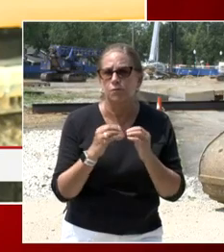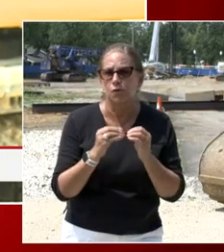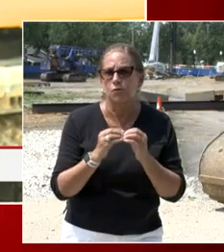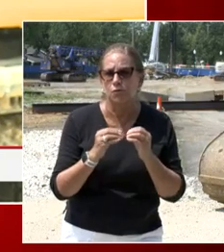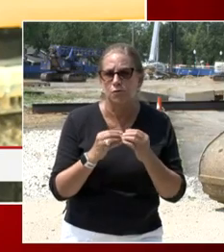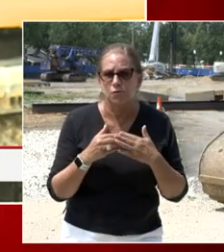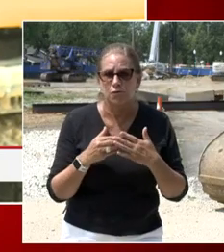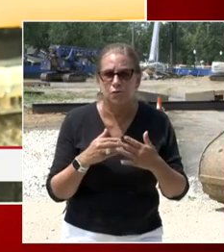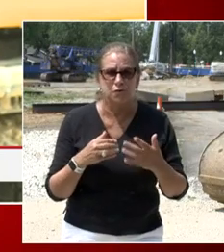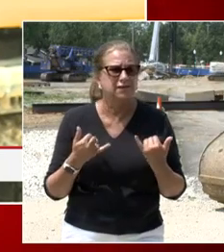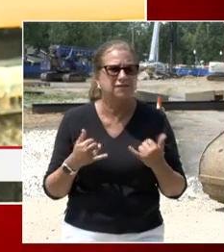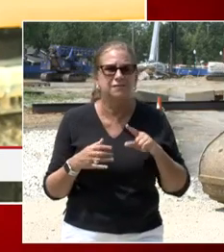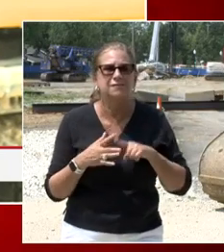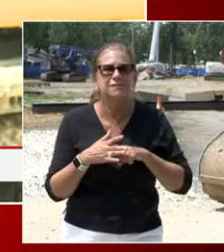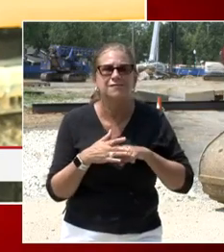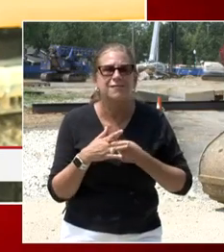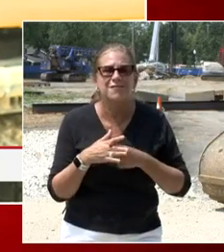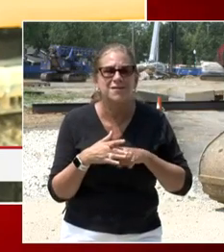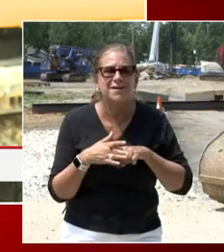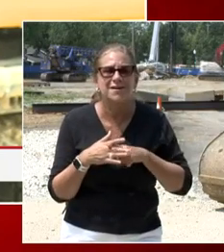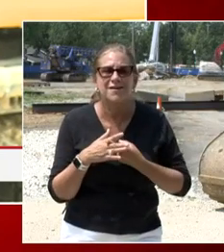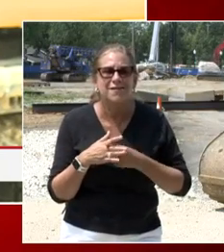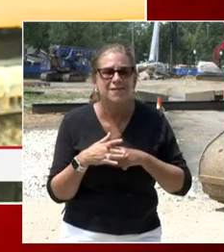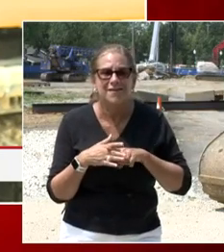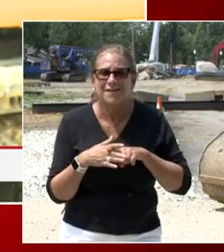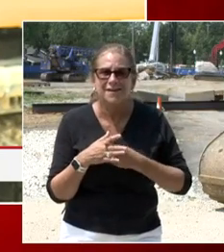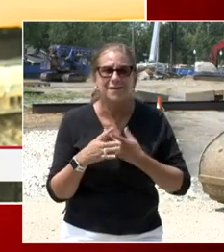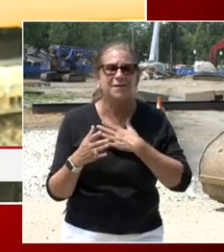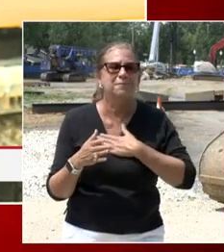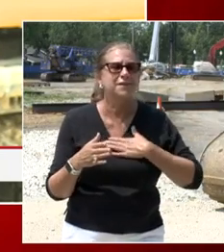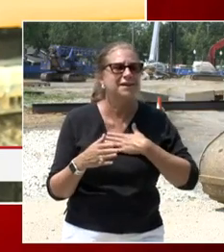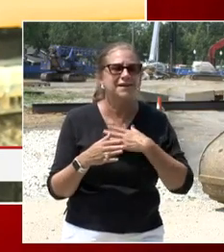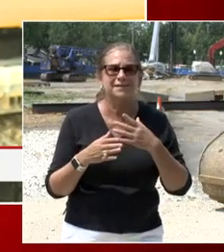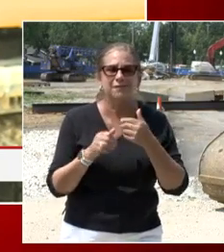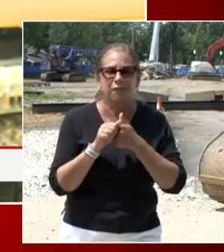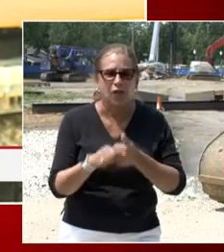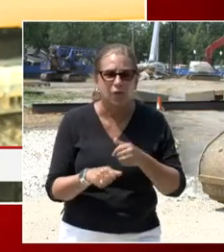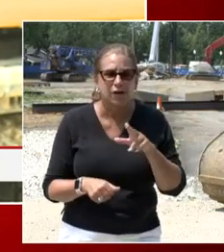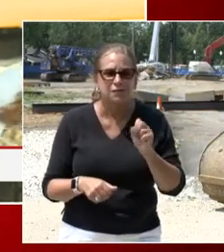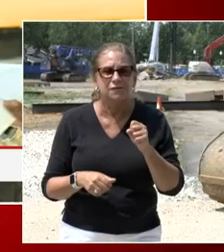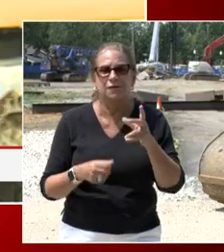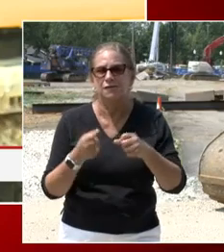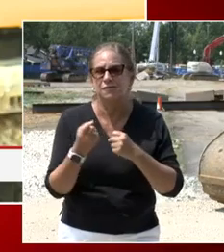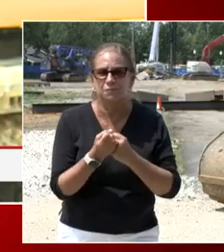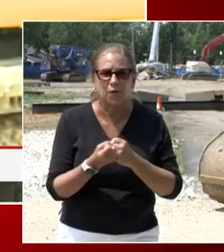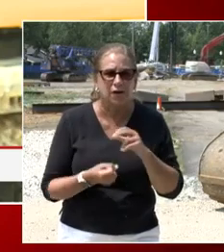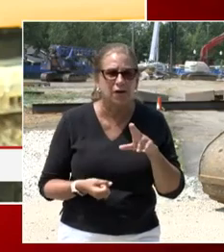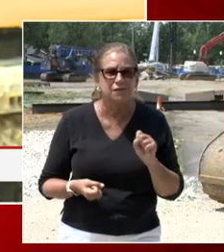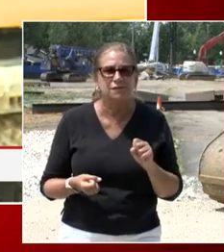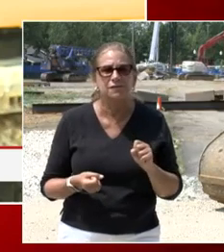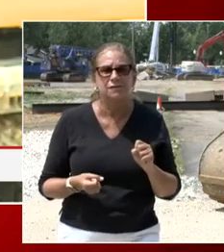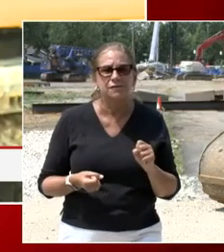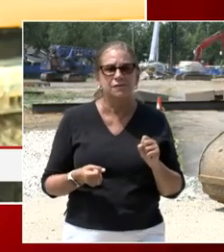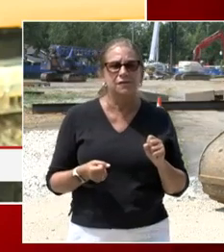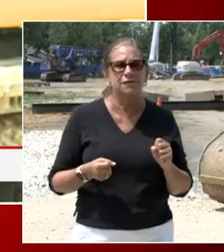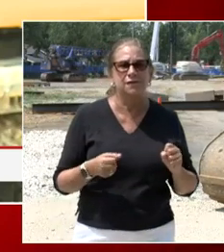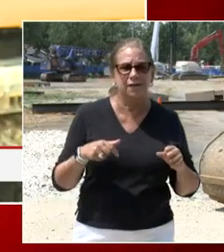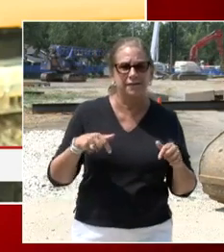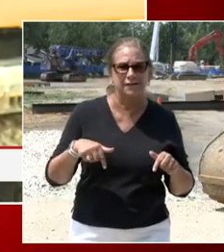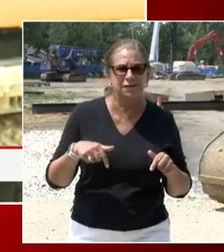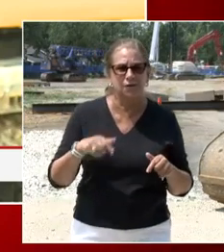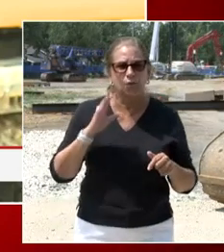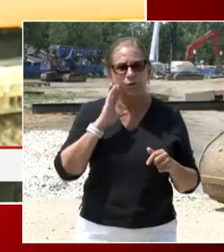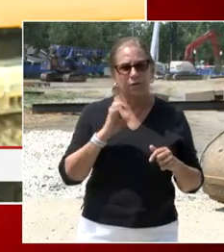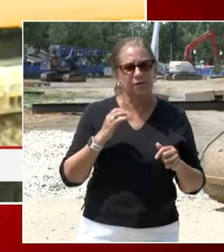journey because great spaces are just one component to high-quality care and to addressing the needs of our community. What's